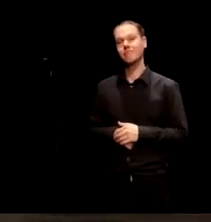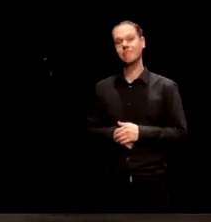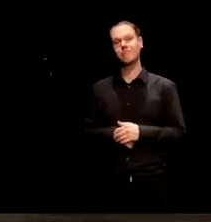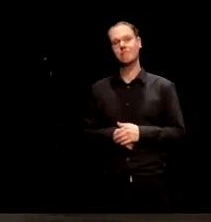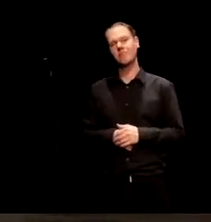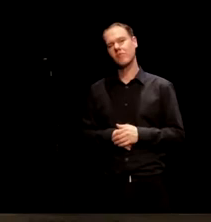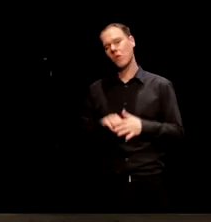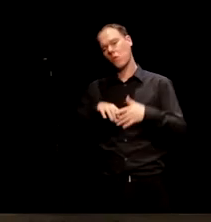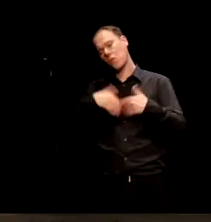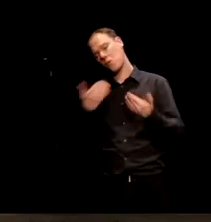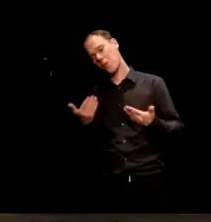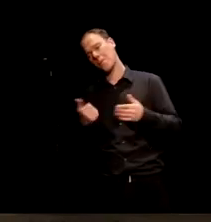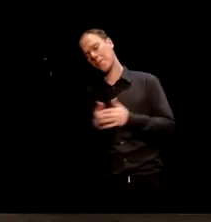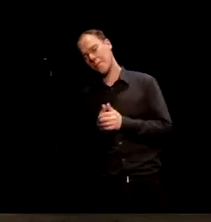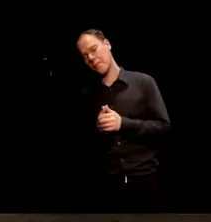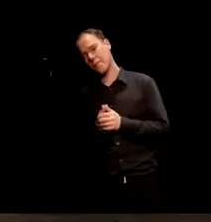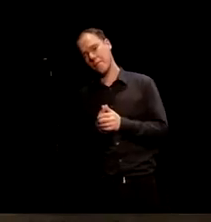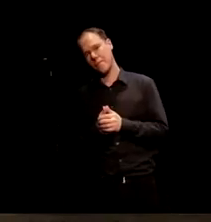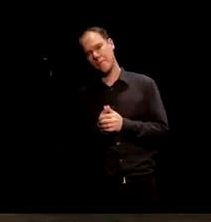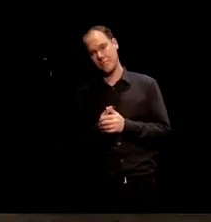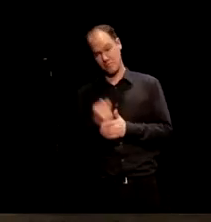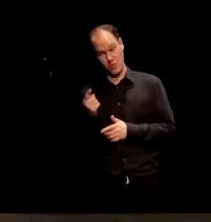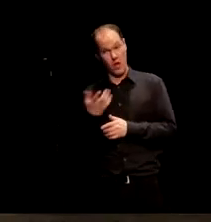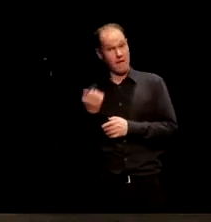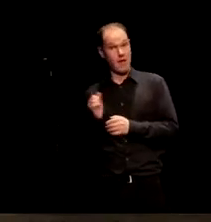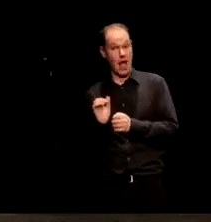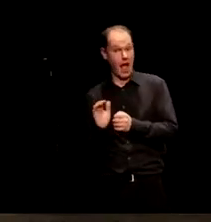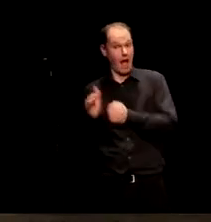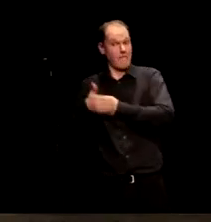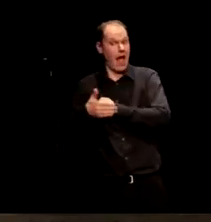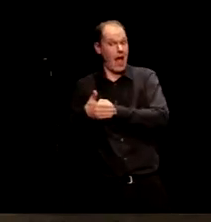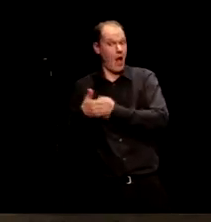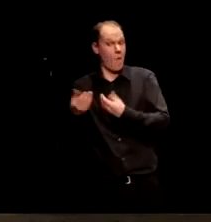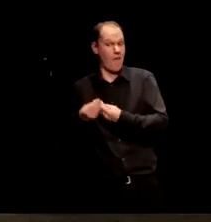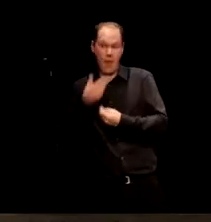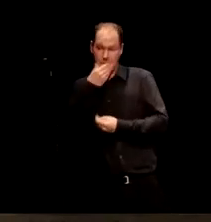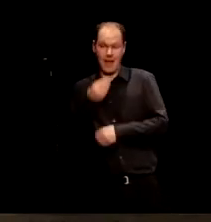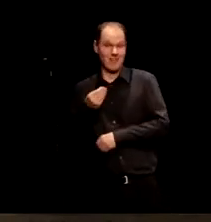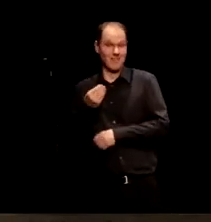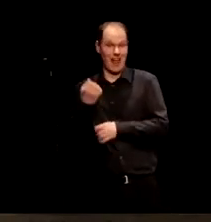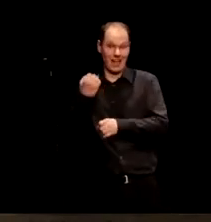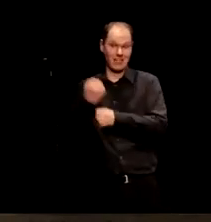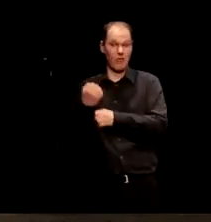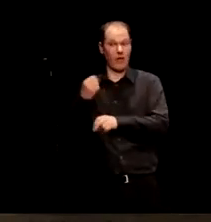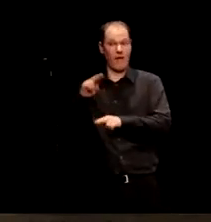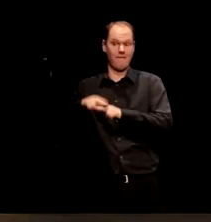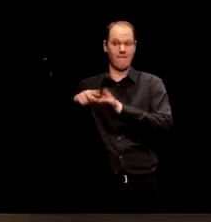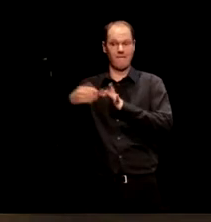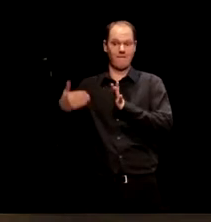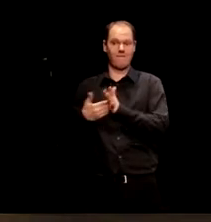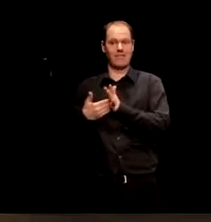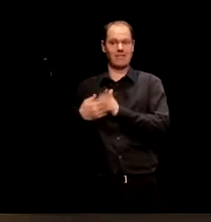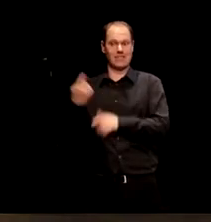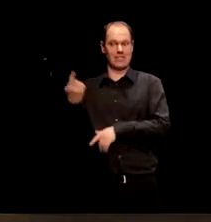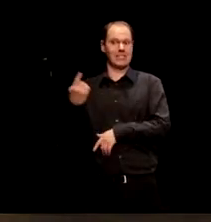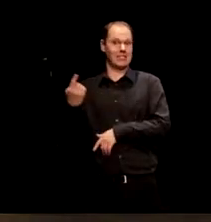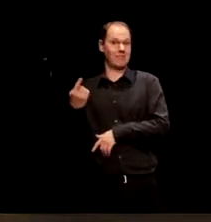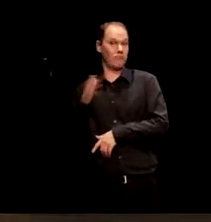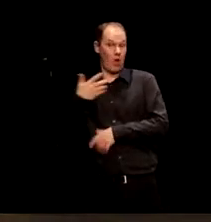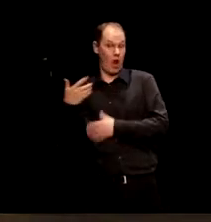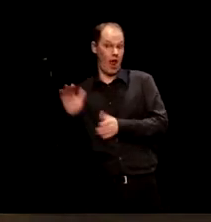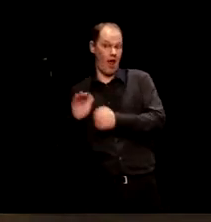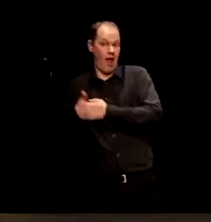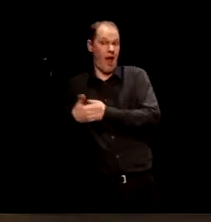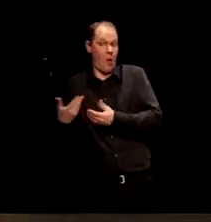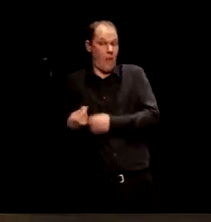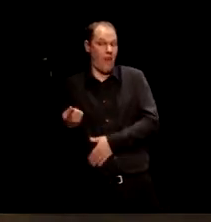On the other hand, you have an affair with a man like Gerald Fitzroy. And well, there